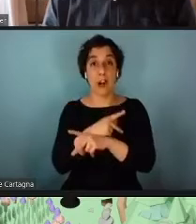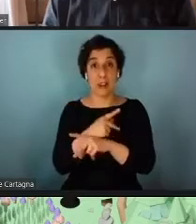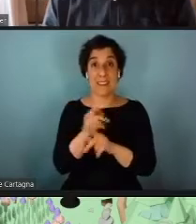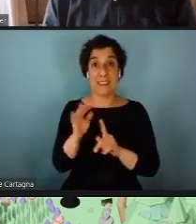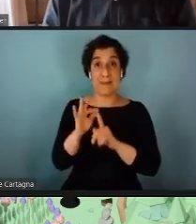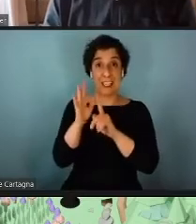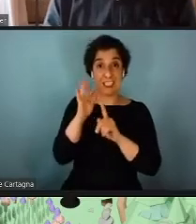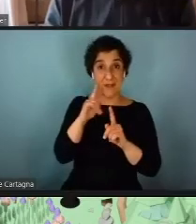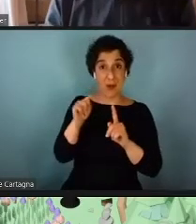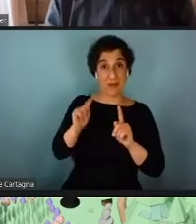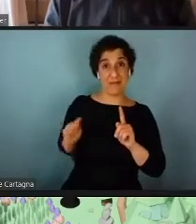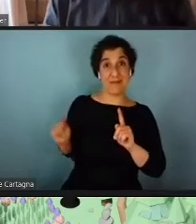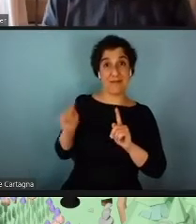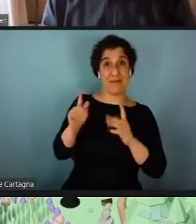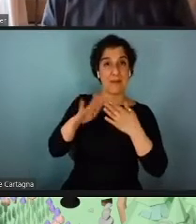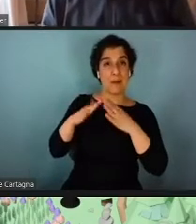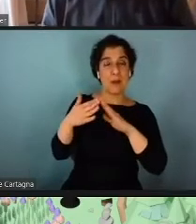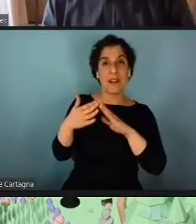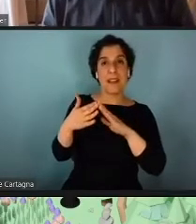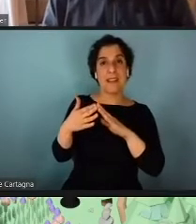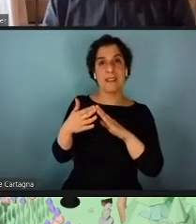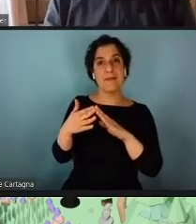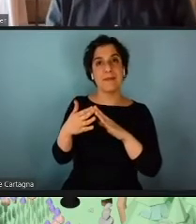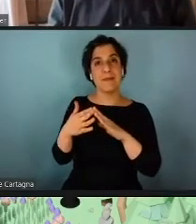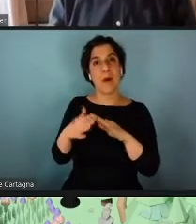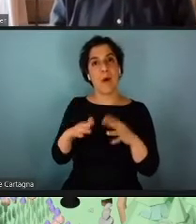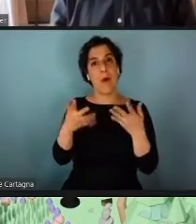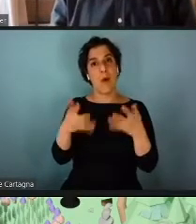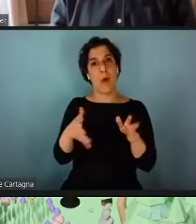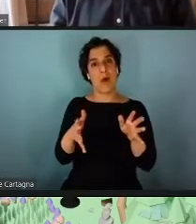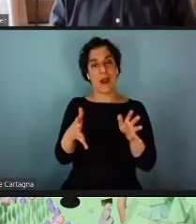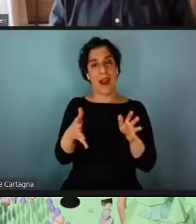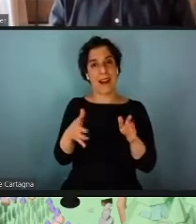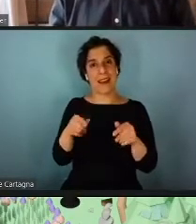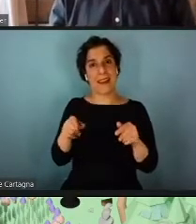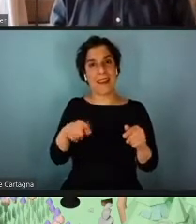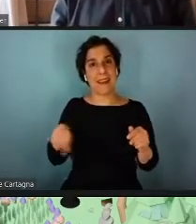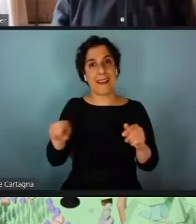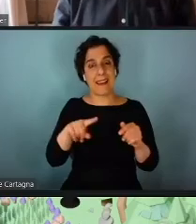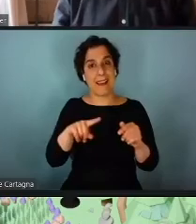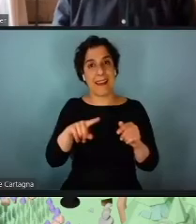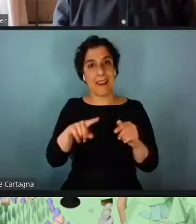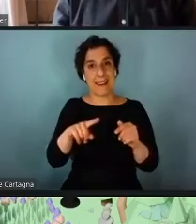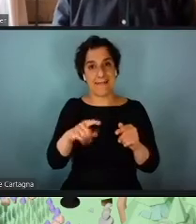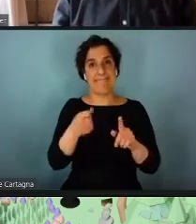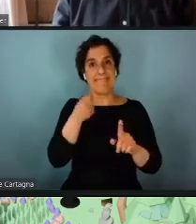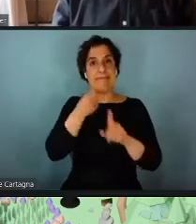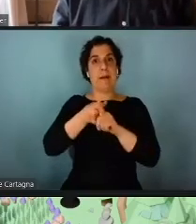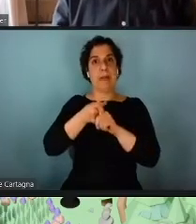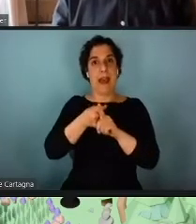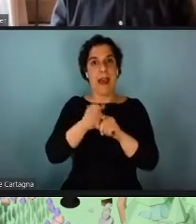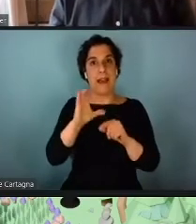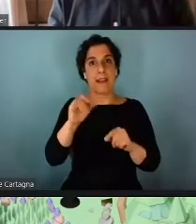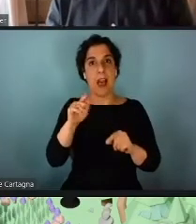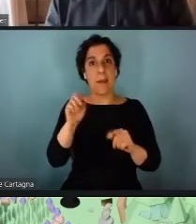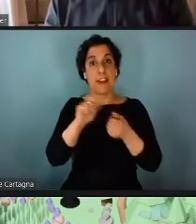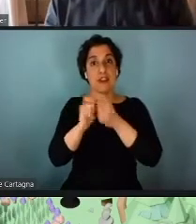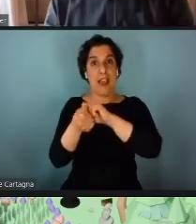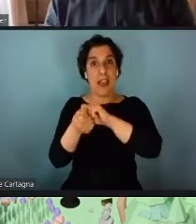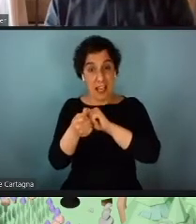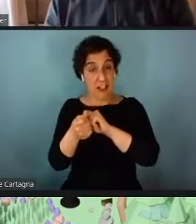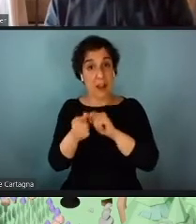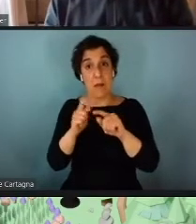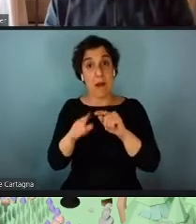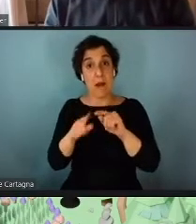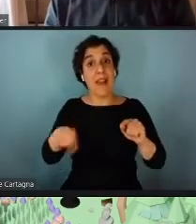that, communities that are always at the forefront of climate change impacts, yet they were the communities that least